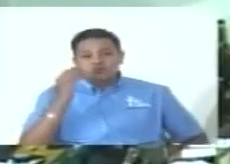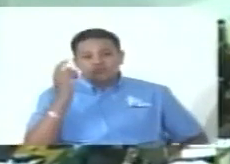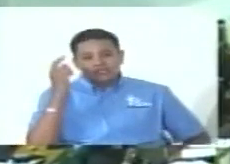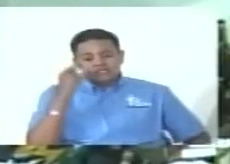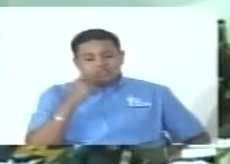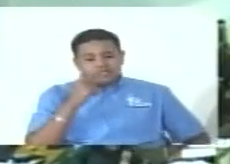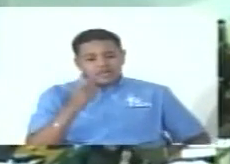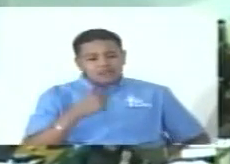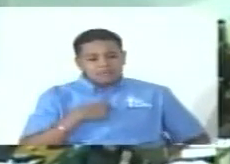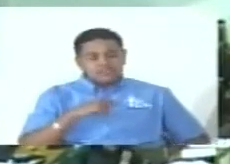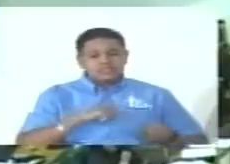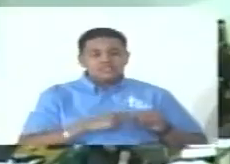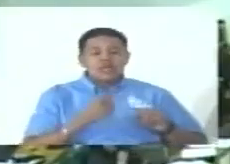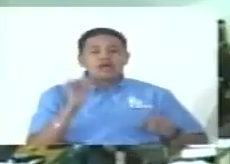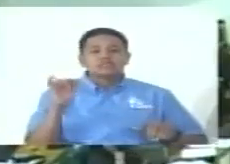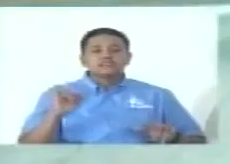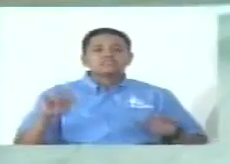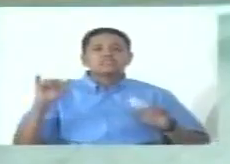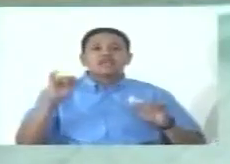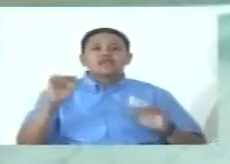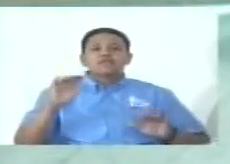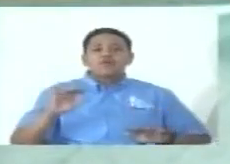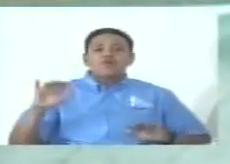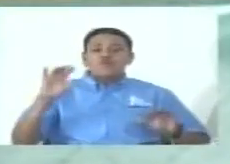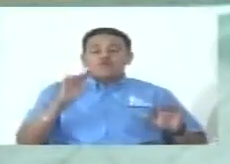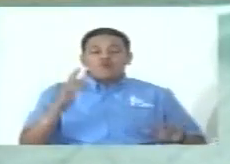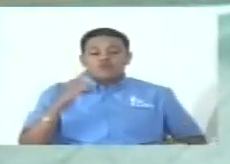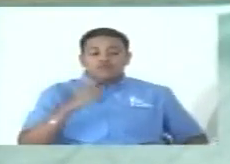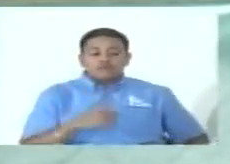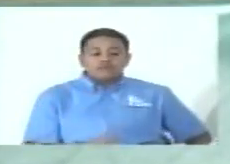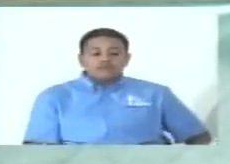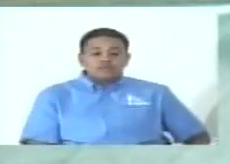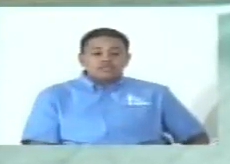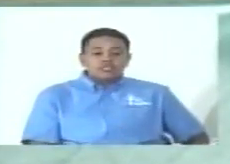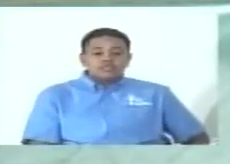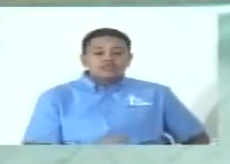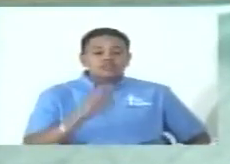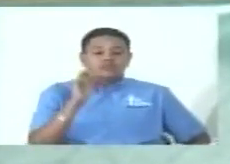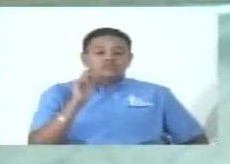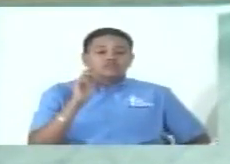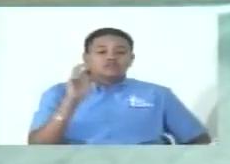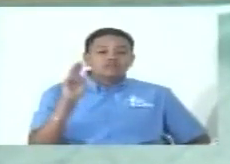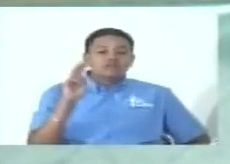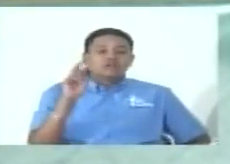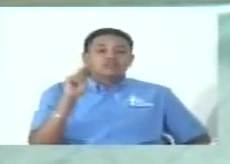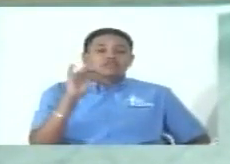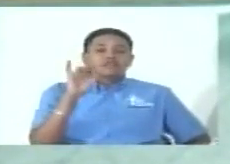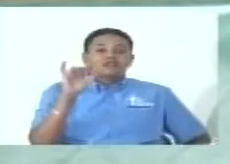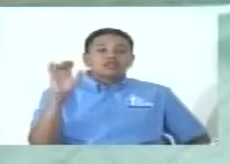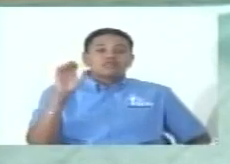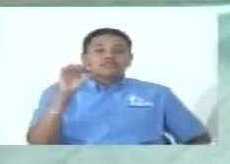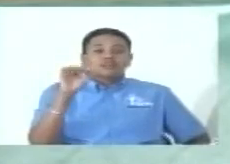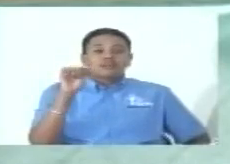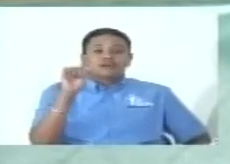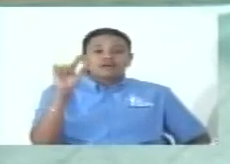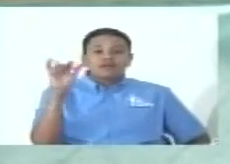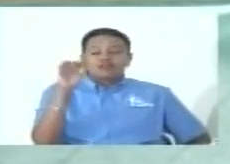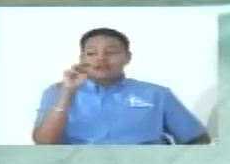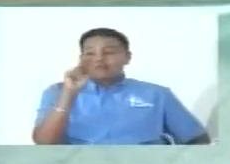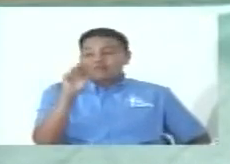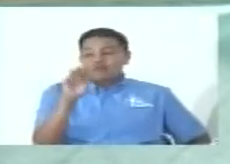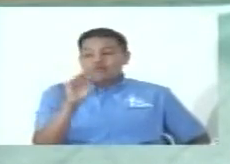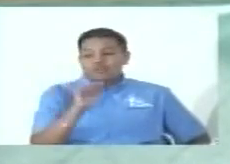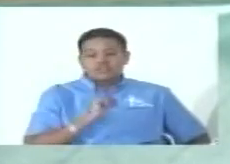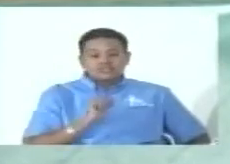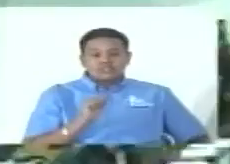So let me start, like everybody else, Mr. President, with Dr. Neville Galimore. I've